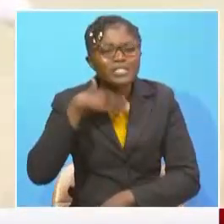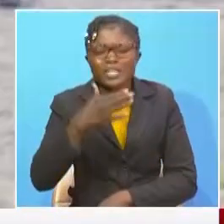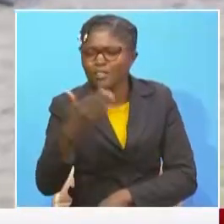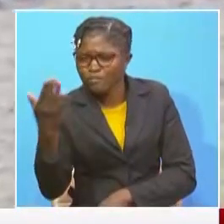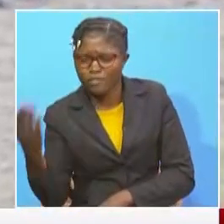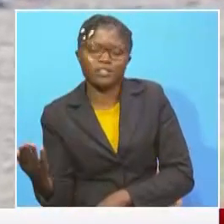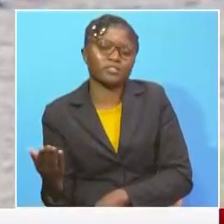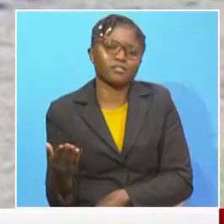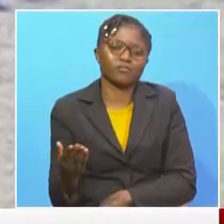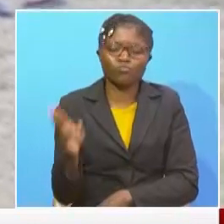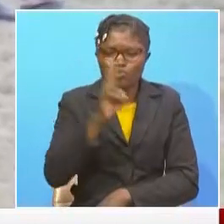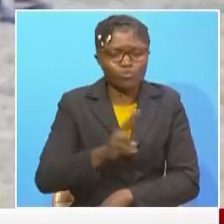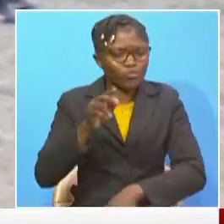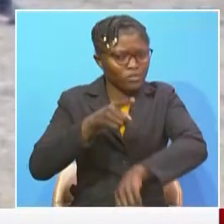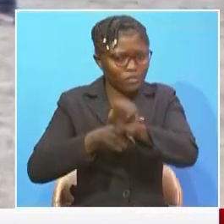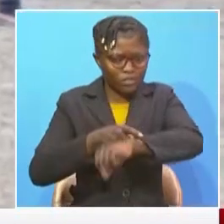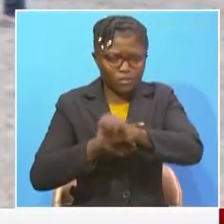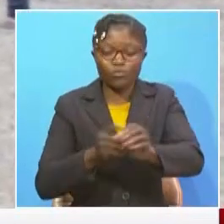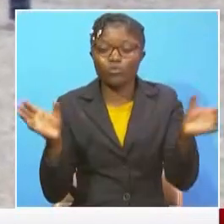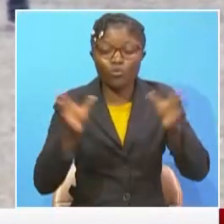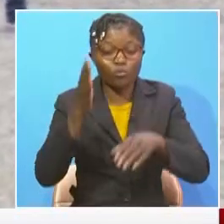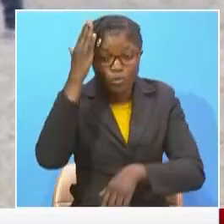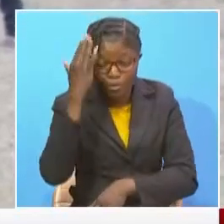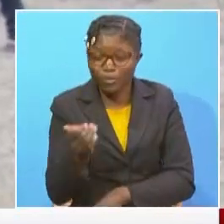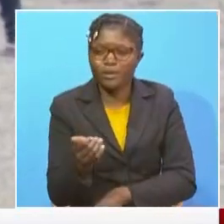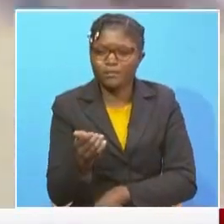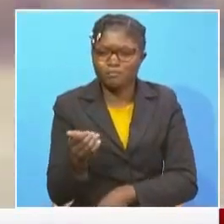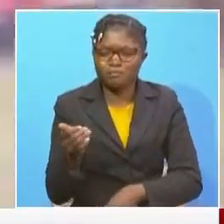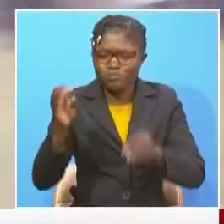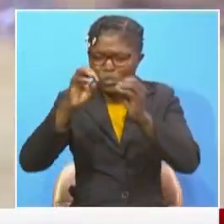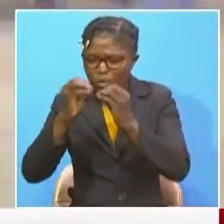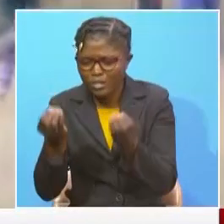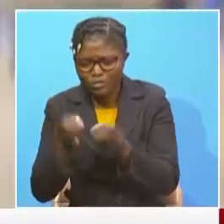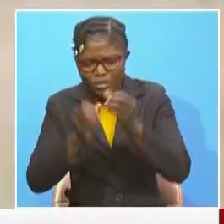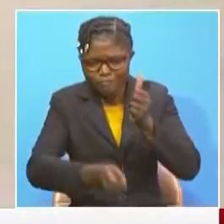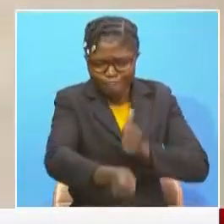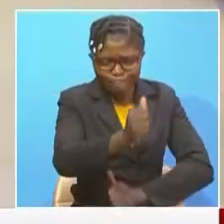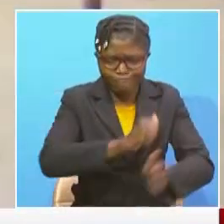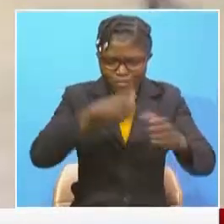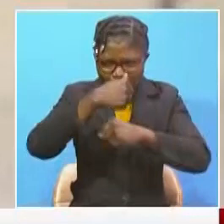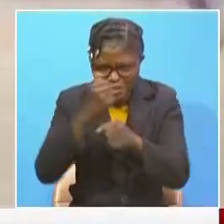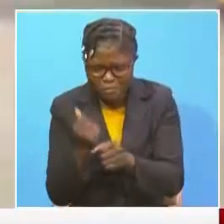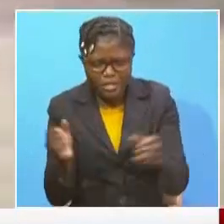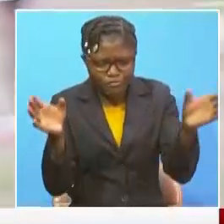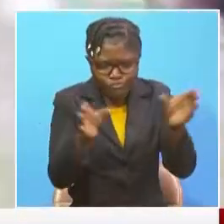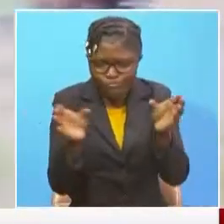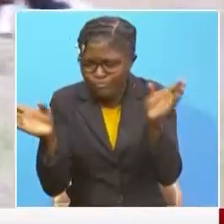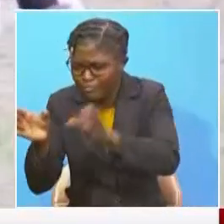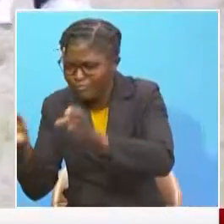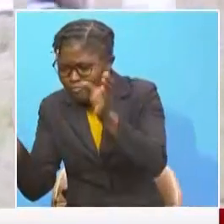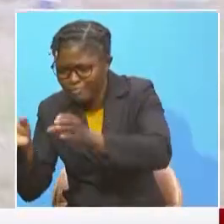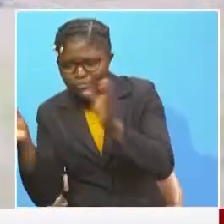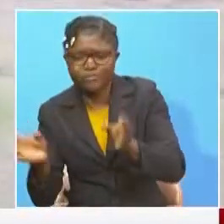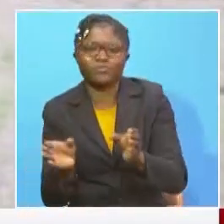exposure. This is why communities in Sengahill are organizing themselves by forming football clubs to